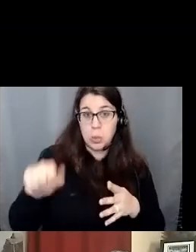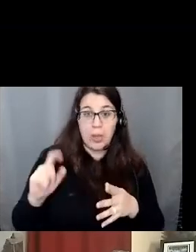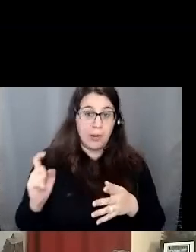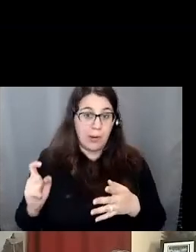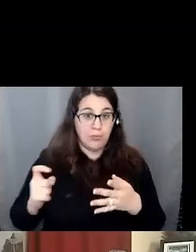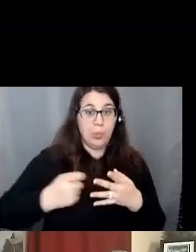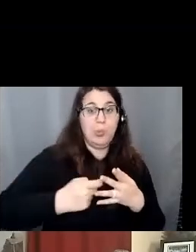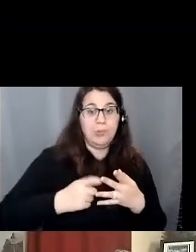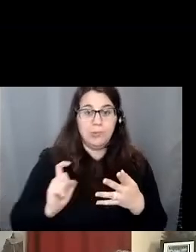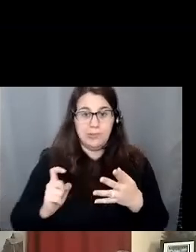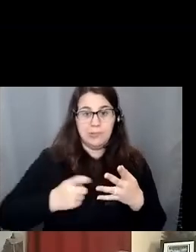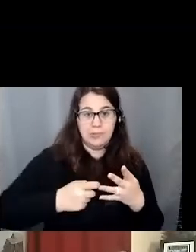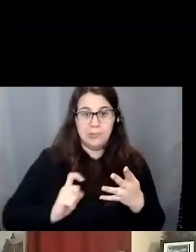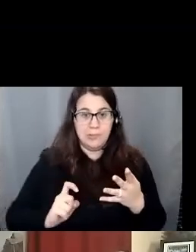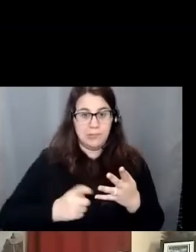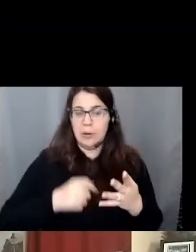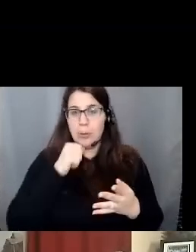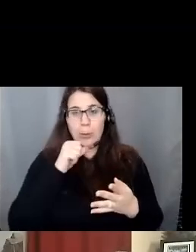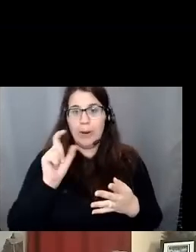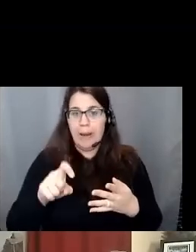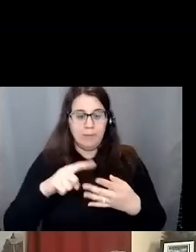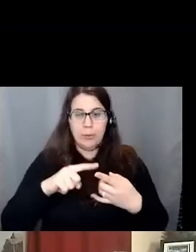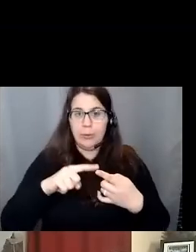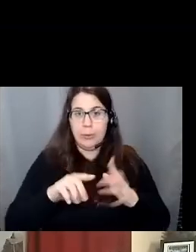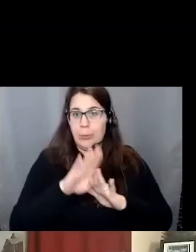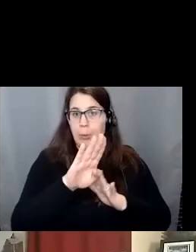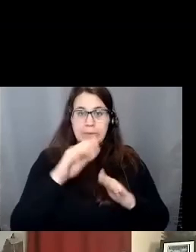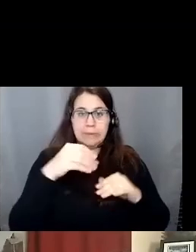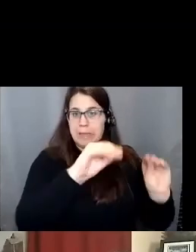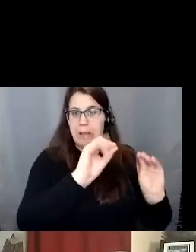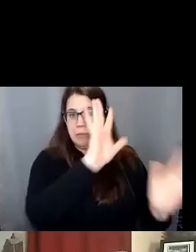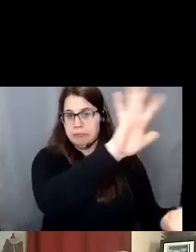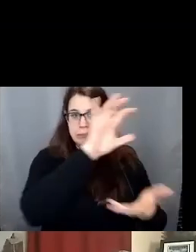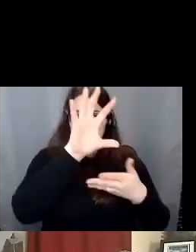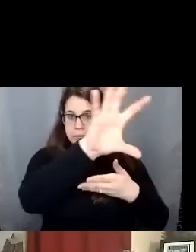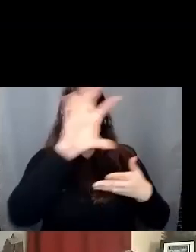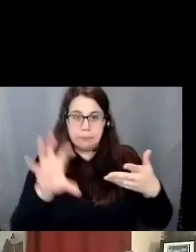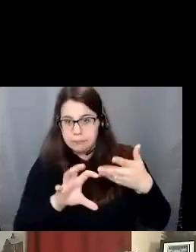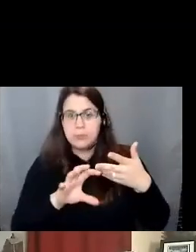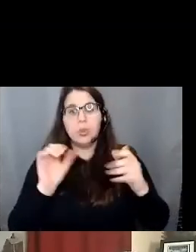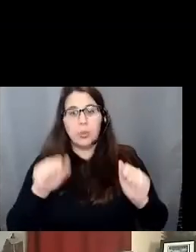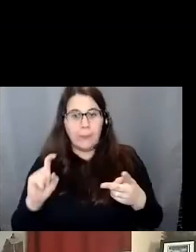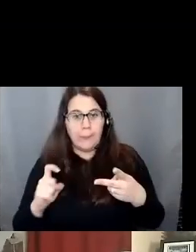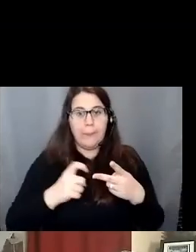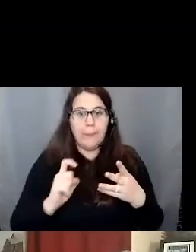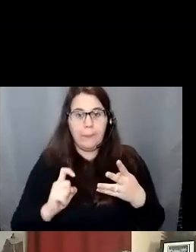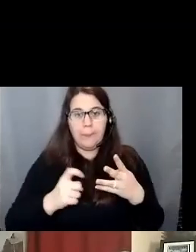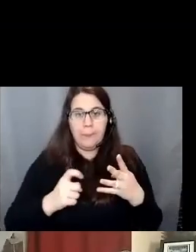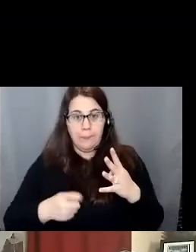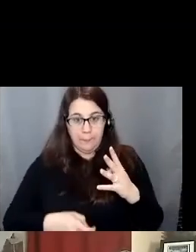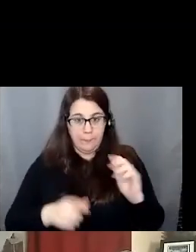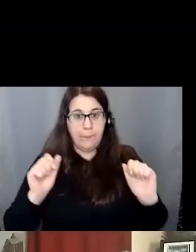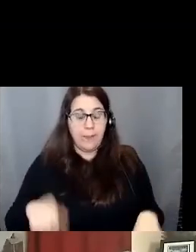contributions rather than just selling, in this case, the growth and moving it to something different. So over time, as you're contributing